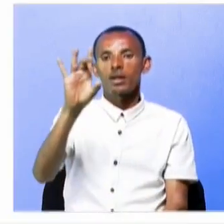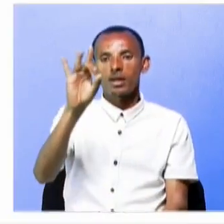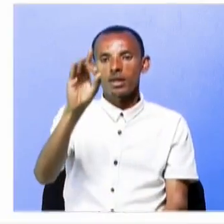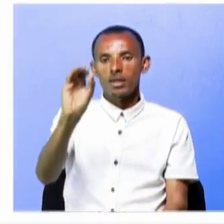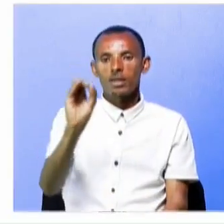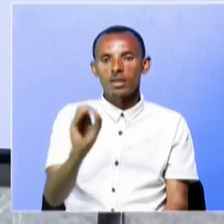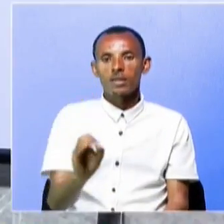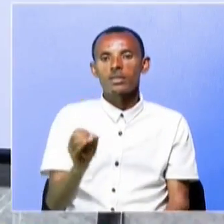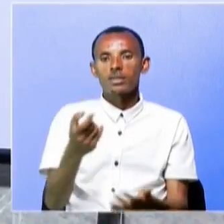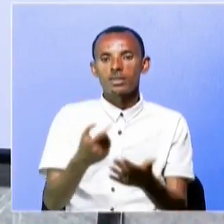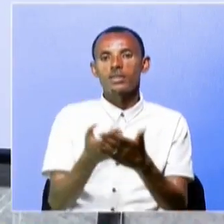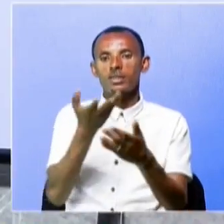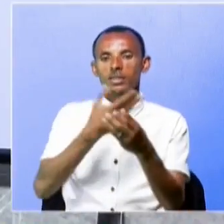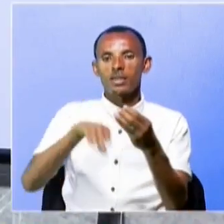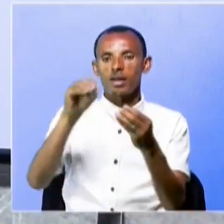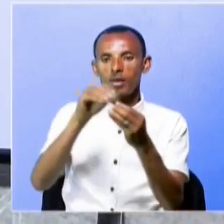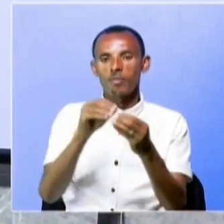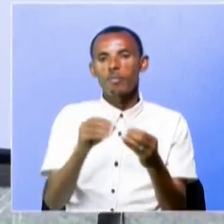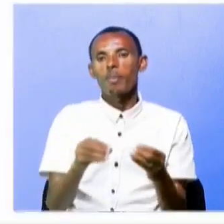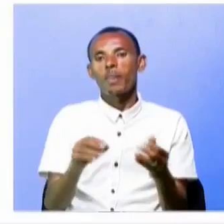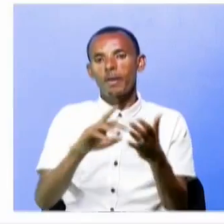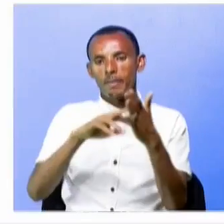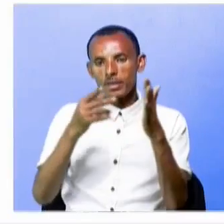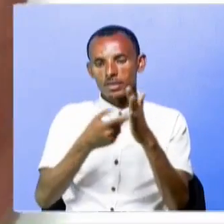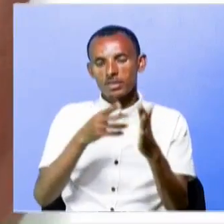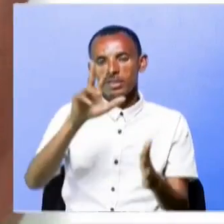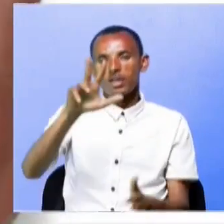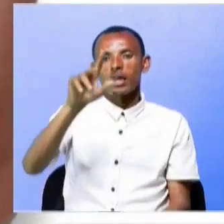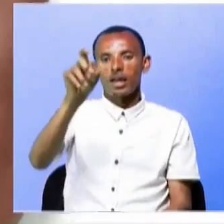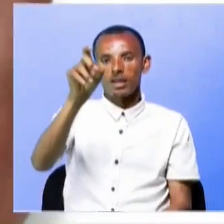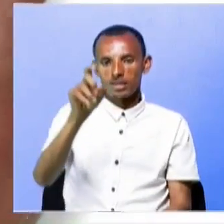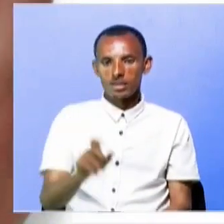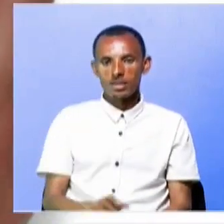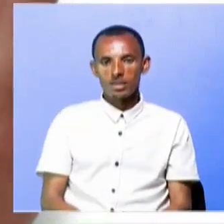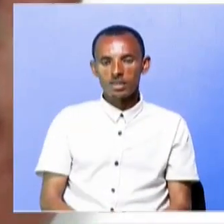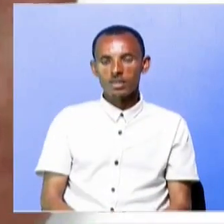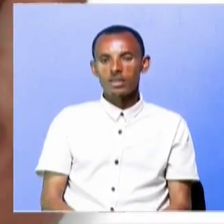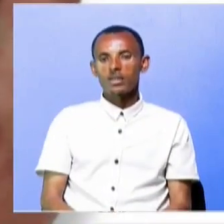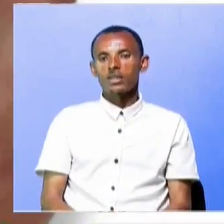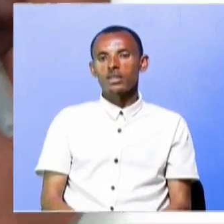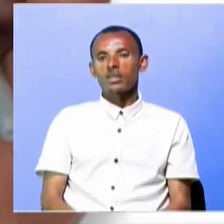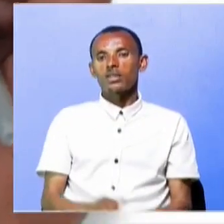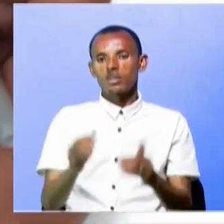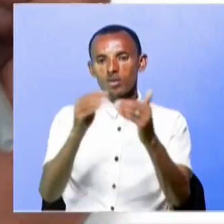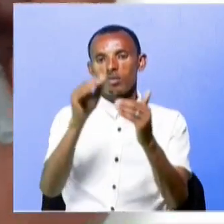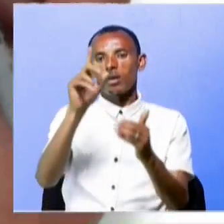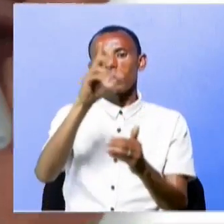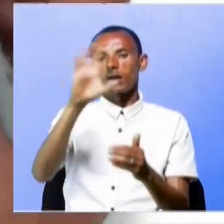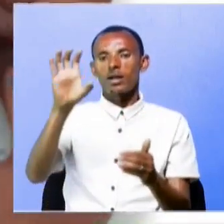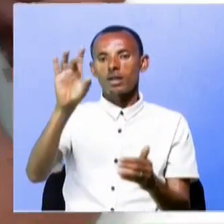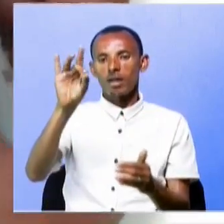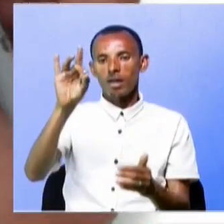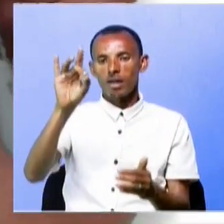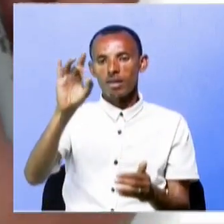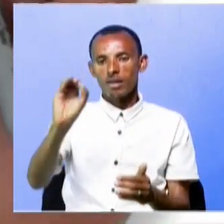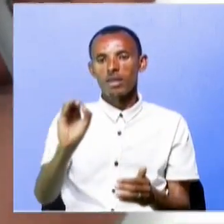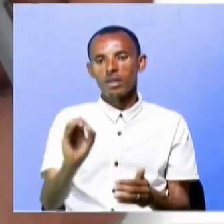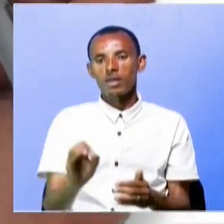So this sum is 3x, right? 3x is equal to 180